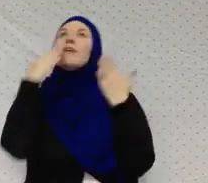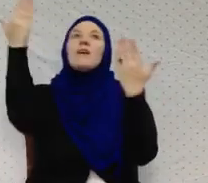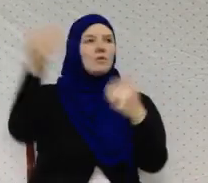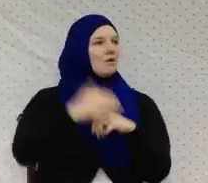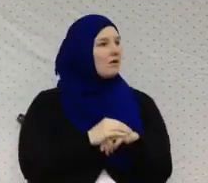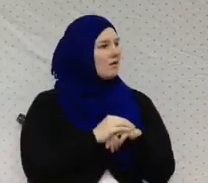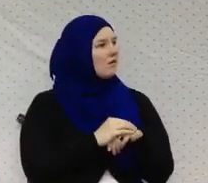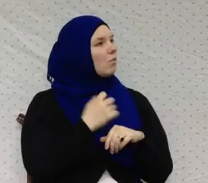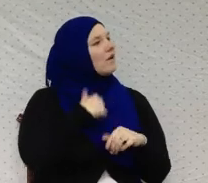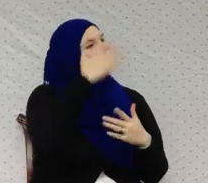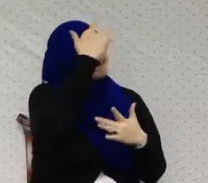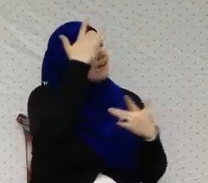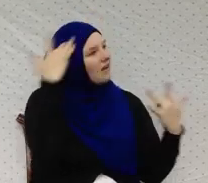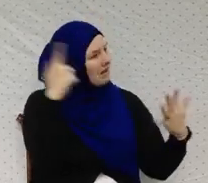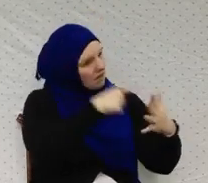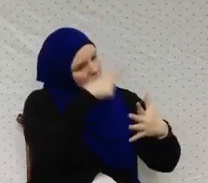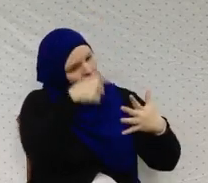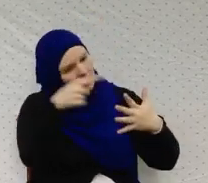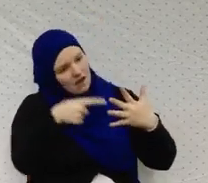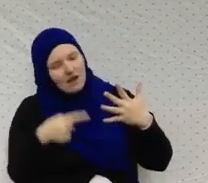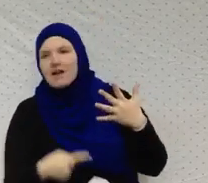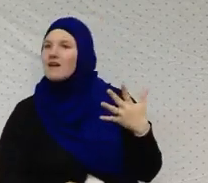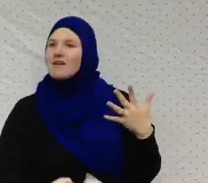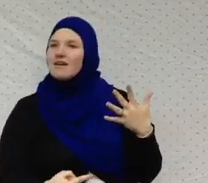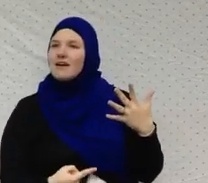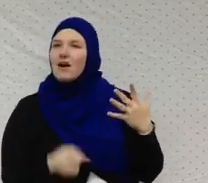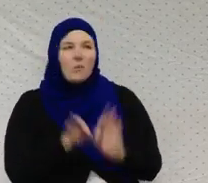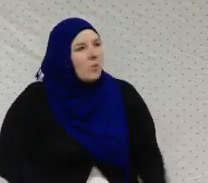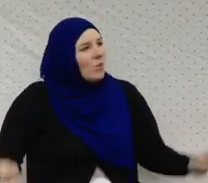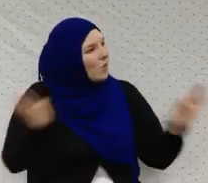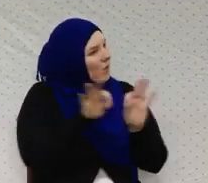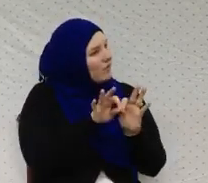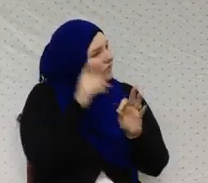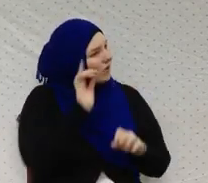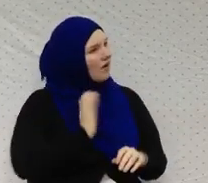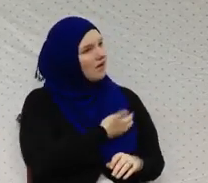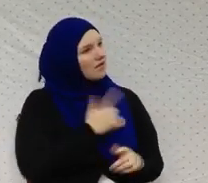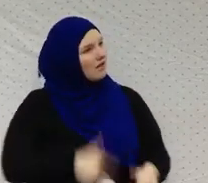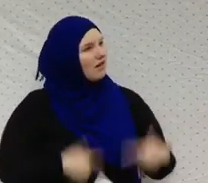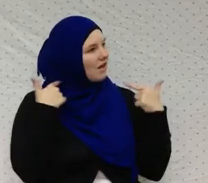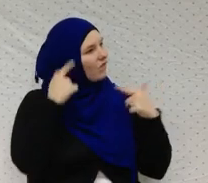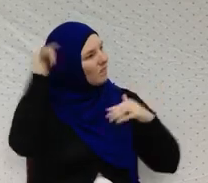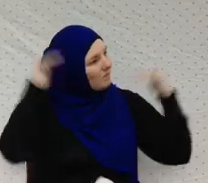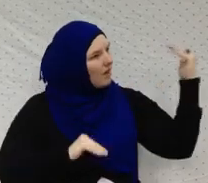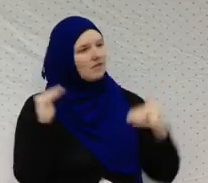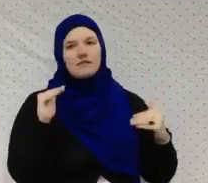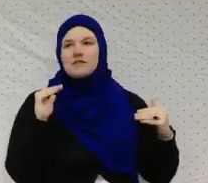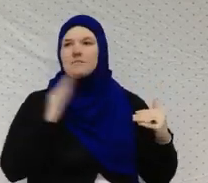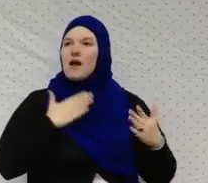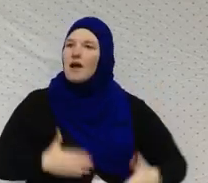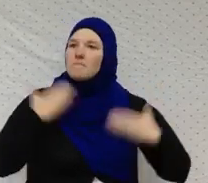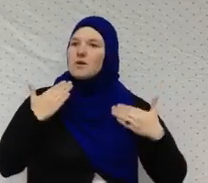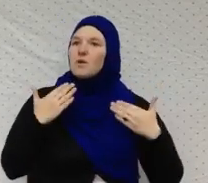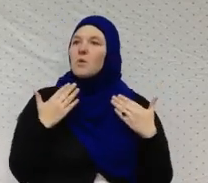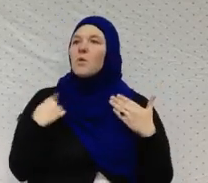child. We forget that those things are the foundation for our stability, our